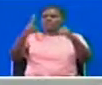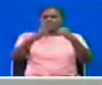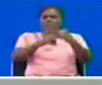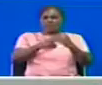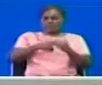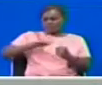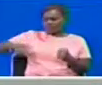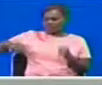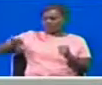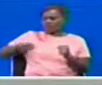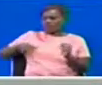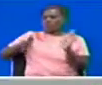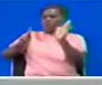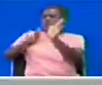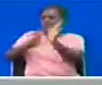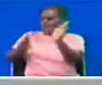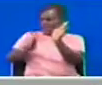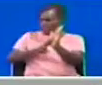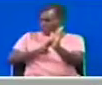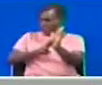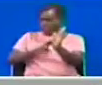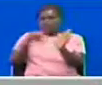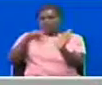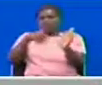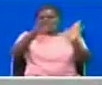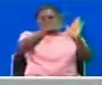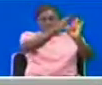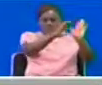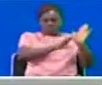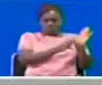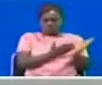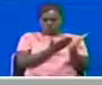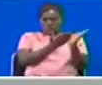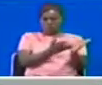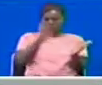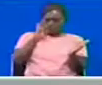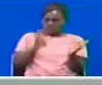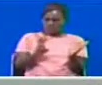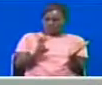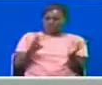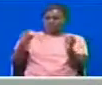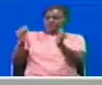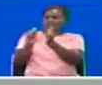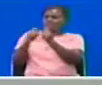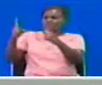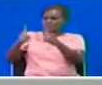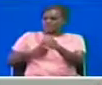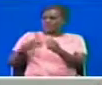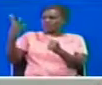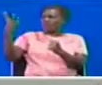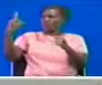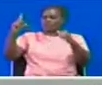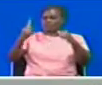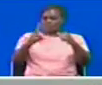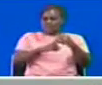county reps in 2013. That is as per the new constitution. So if you take a look at that number, 16, 47,